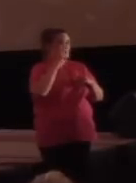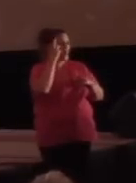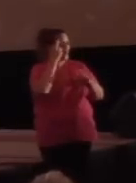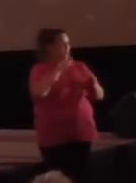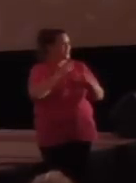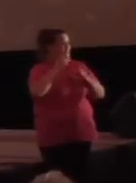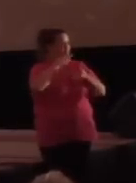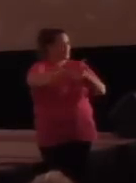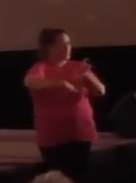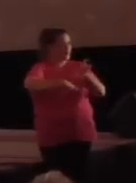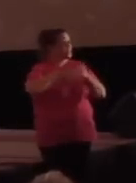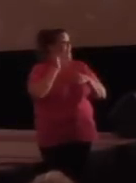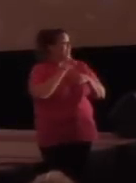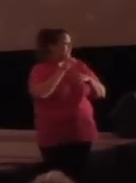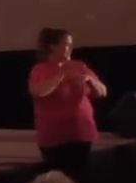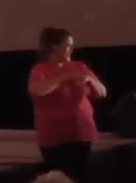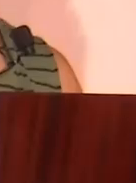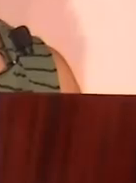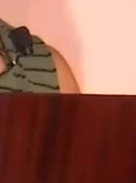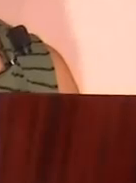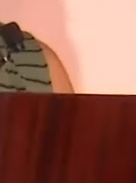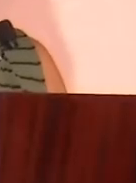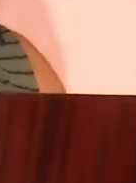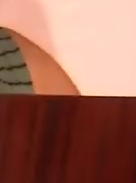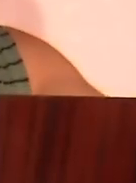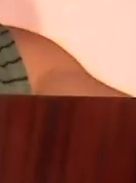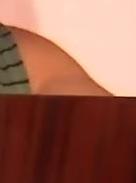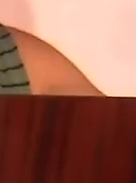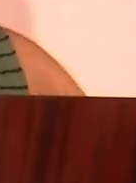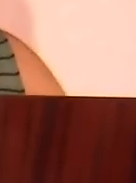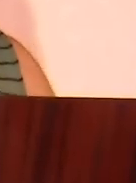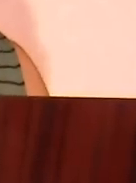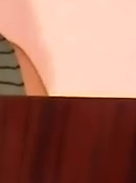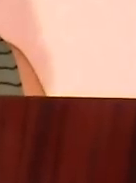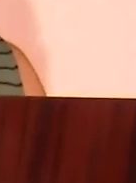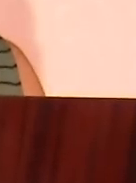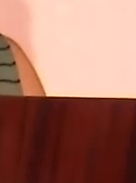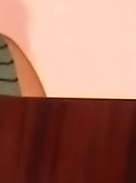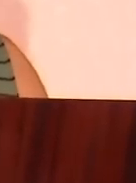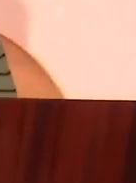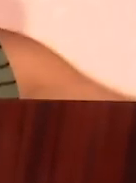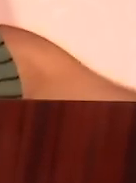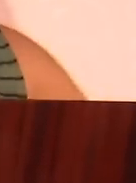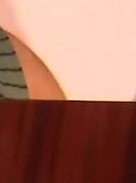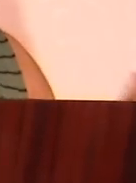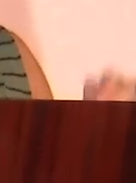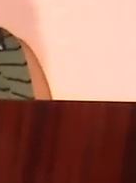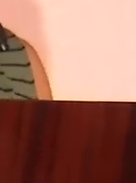Fantastic. And it's also on iTunes. So if you want to see my season, it's also on iTunes or Amazon. So fantastic.